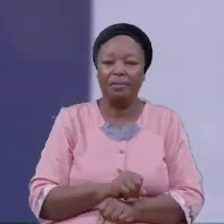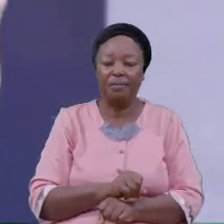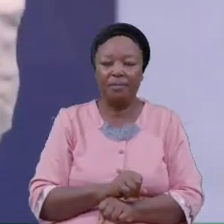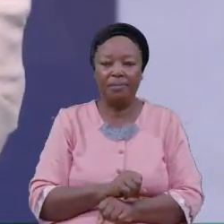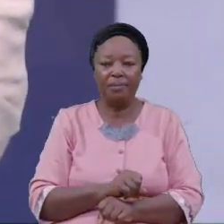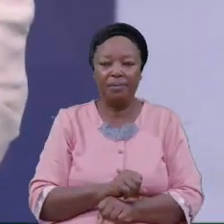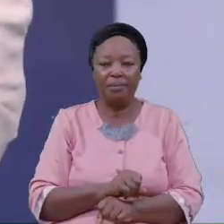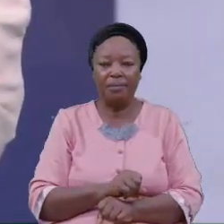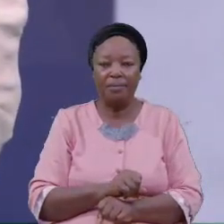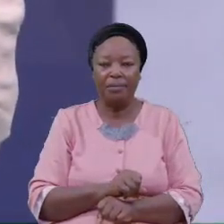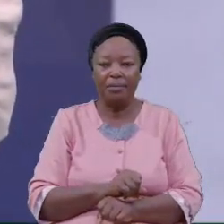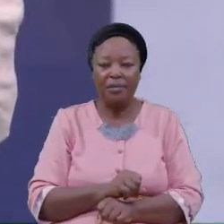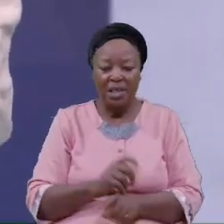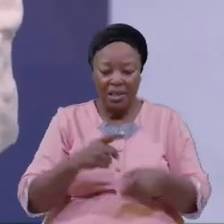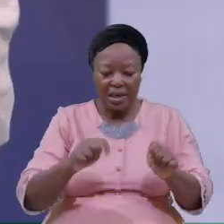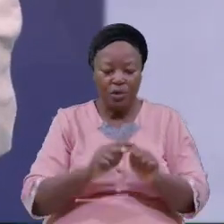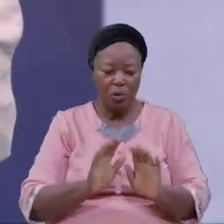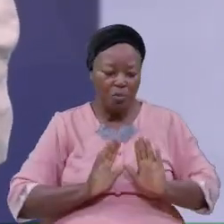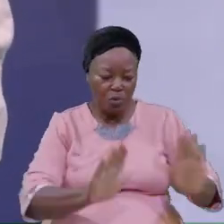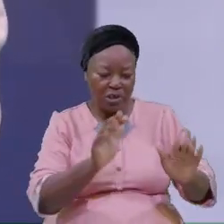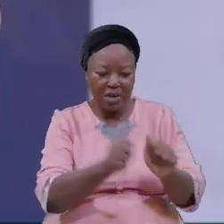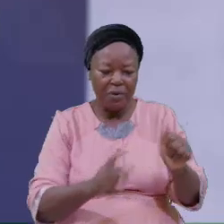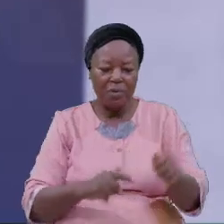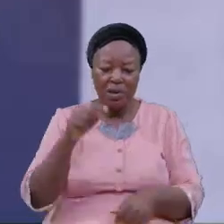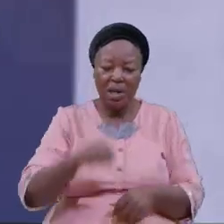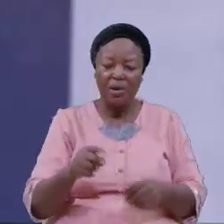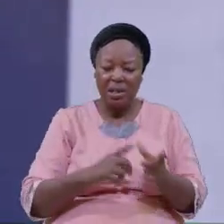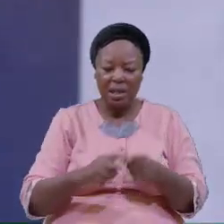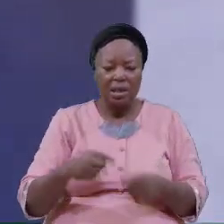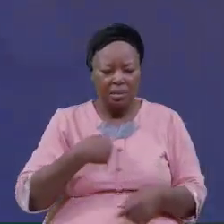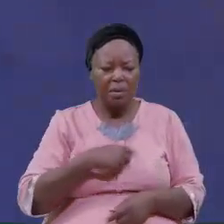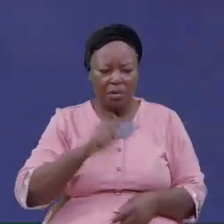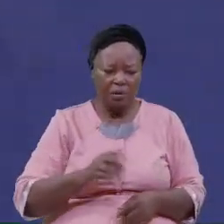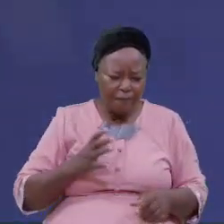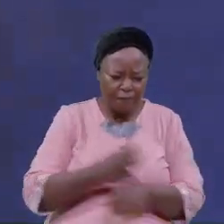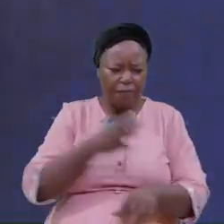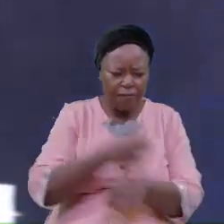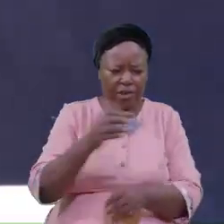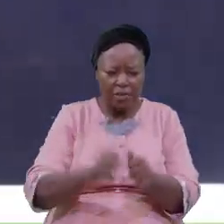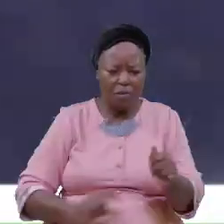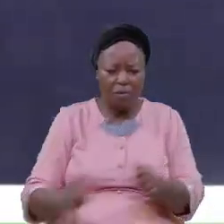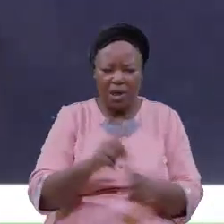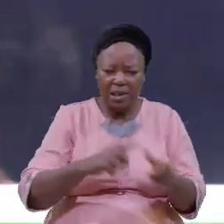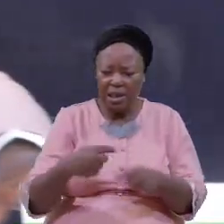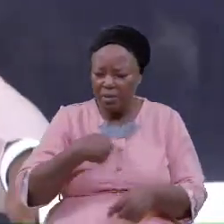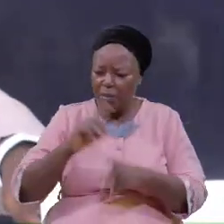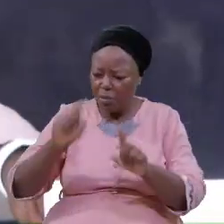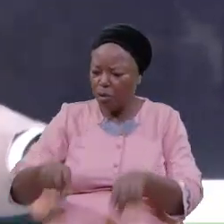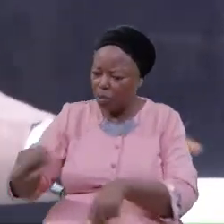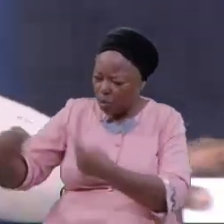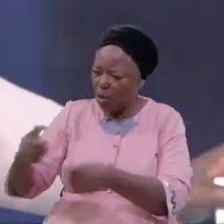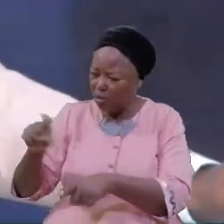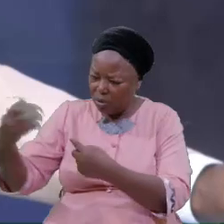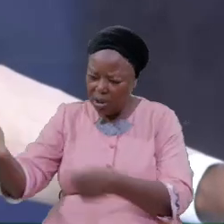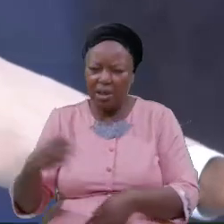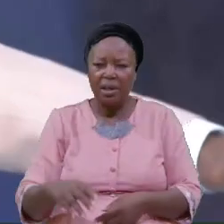Trying to push everybody down. I want to have my way. I want to have my will. And I push him down, push her down. That